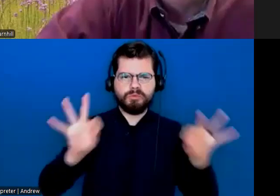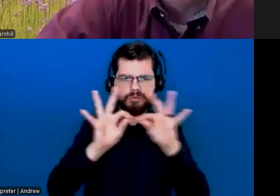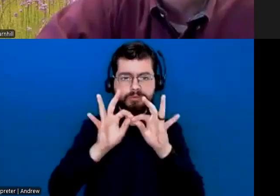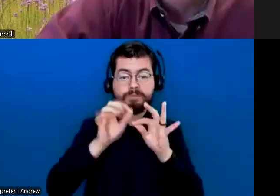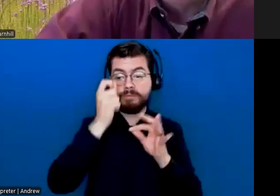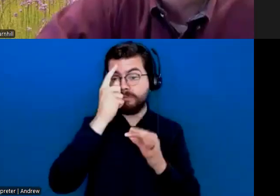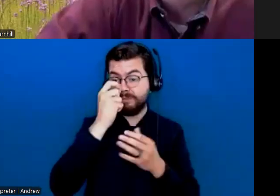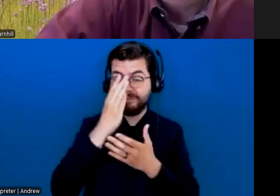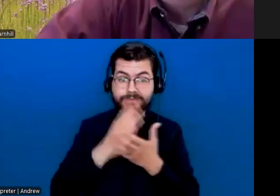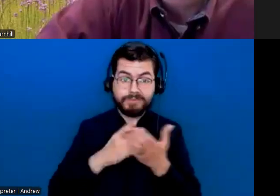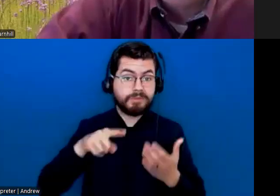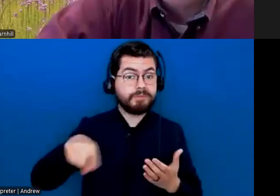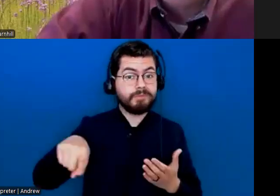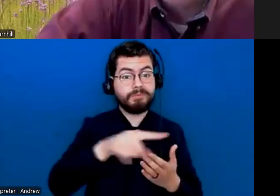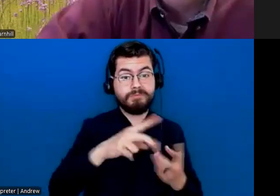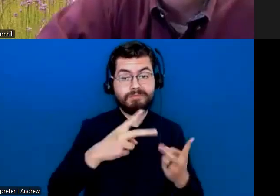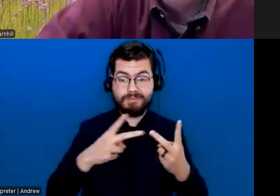due to